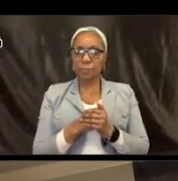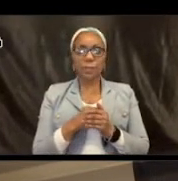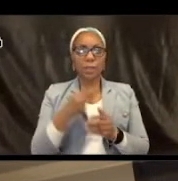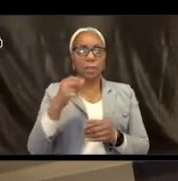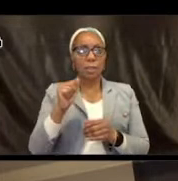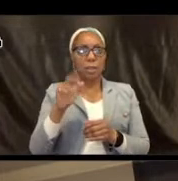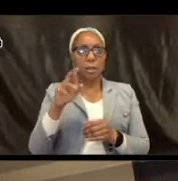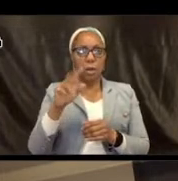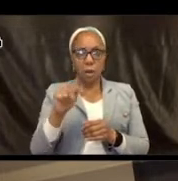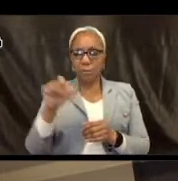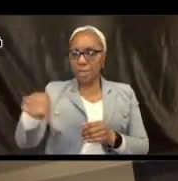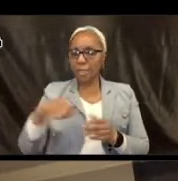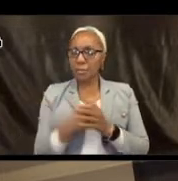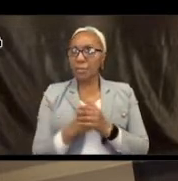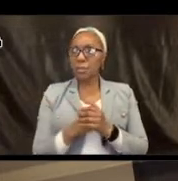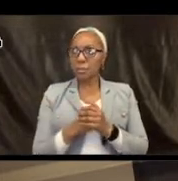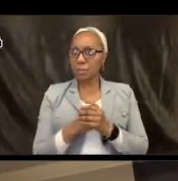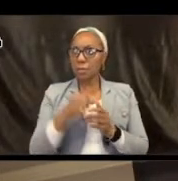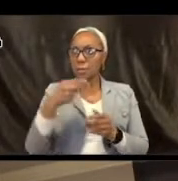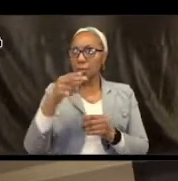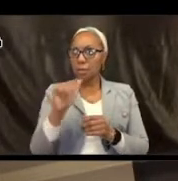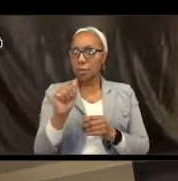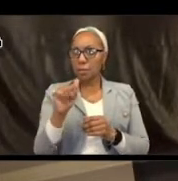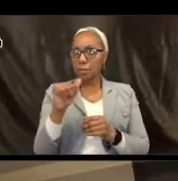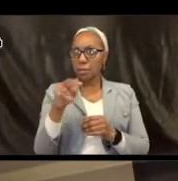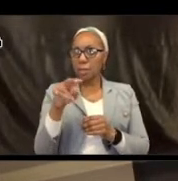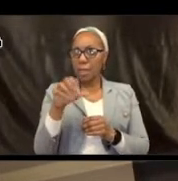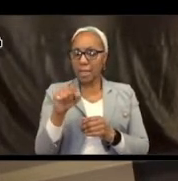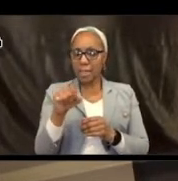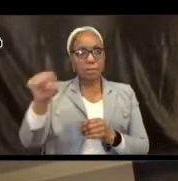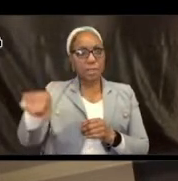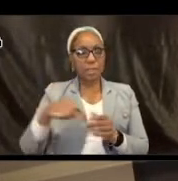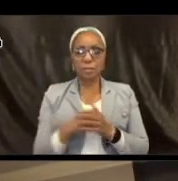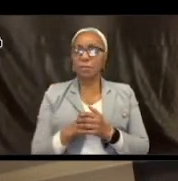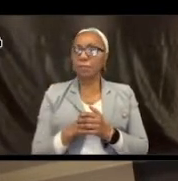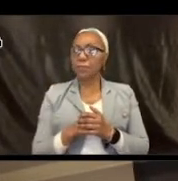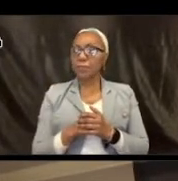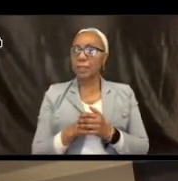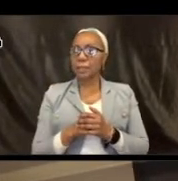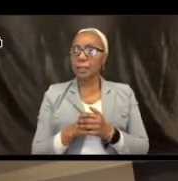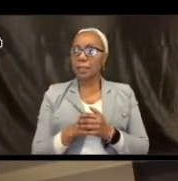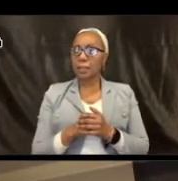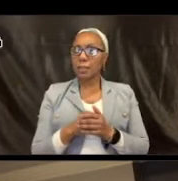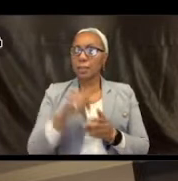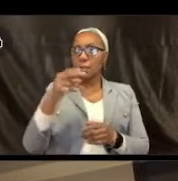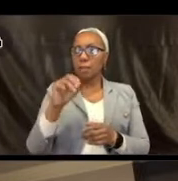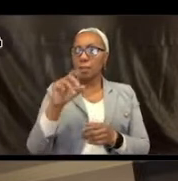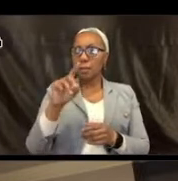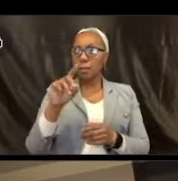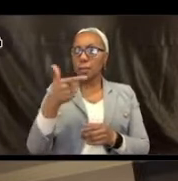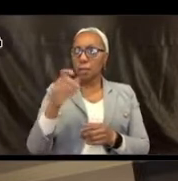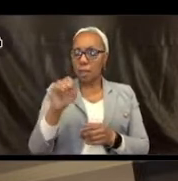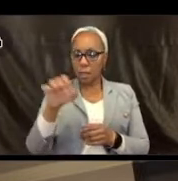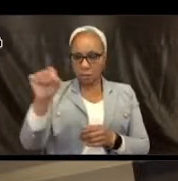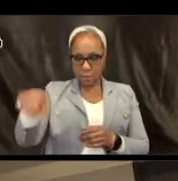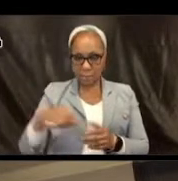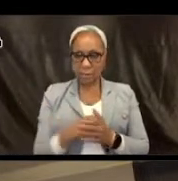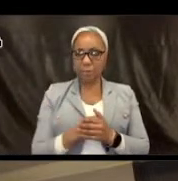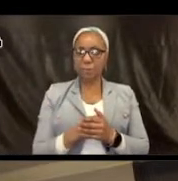Hart, Yes. Haynes, Yes. Hodge,